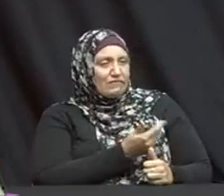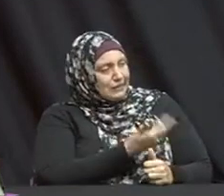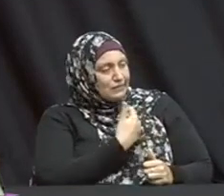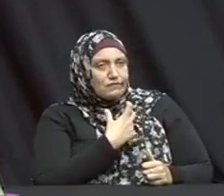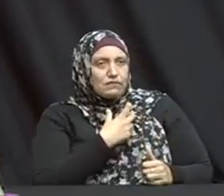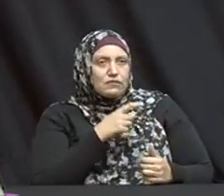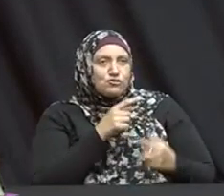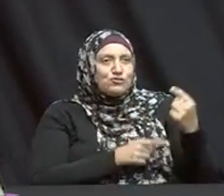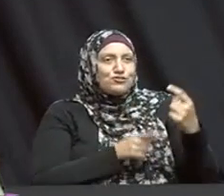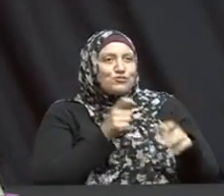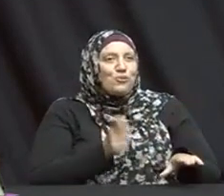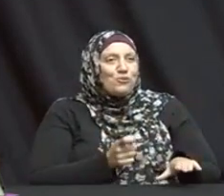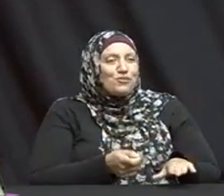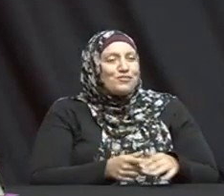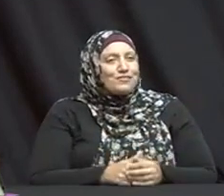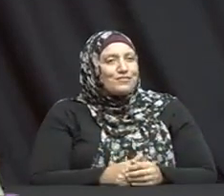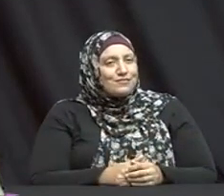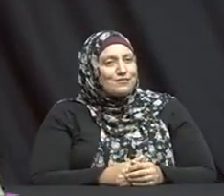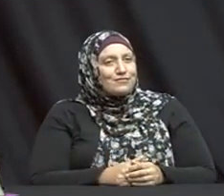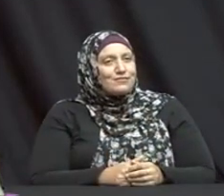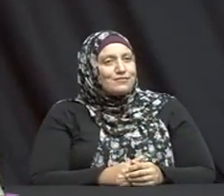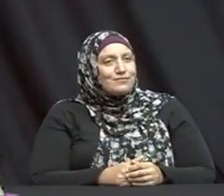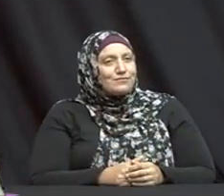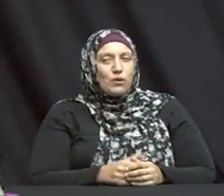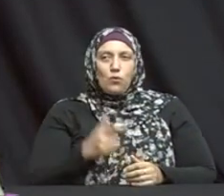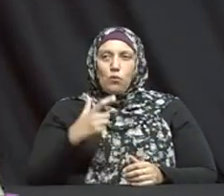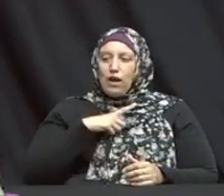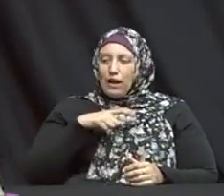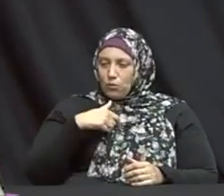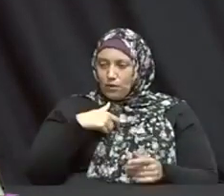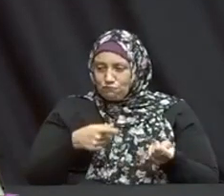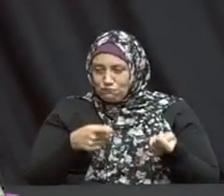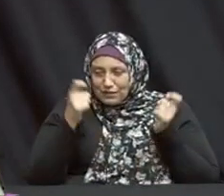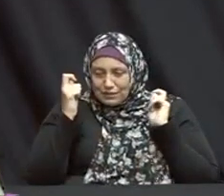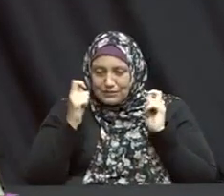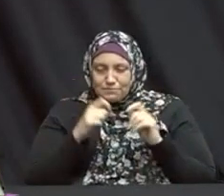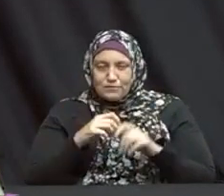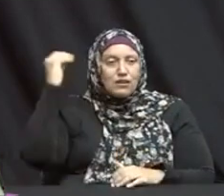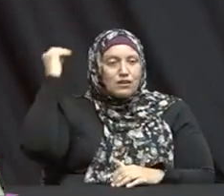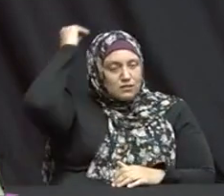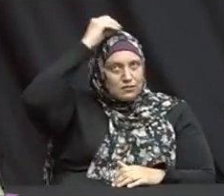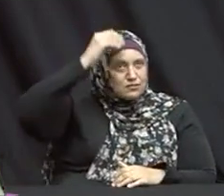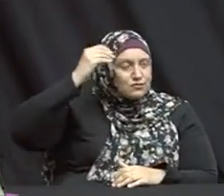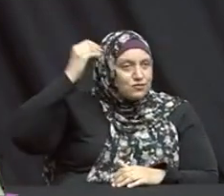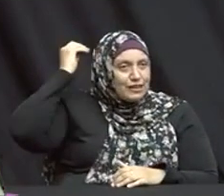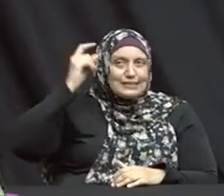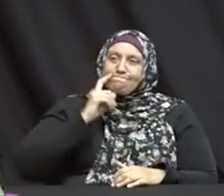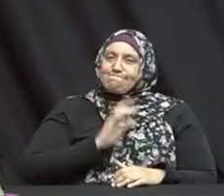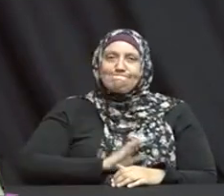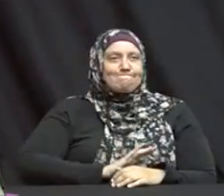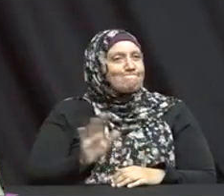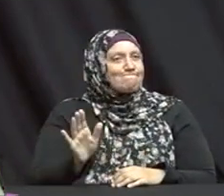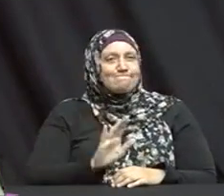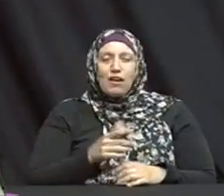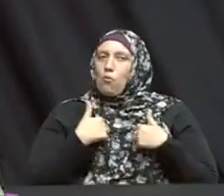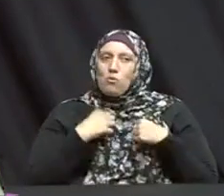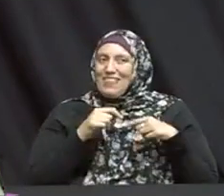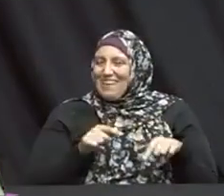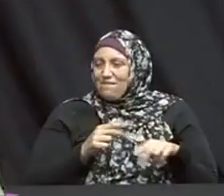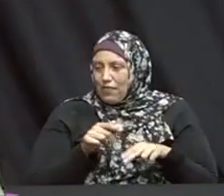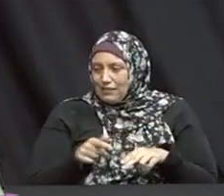raise that is because it is recognizes what the Sheikh discussed last week, and I wasn't present for that discussion,